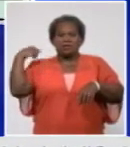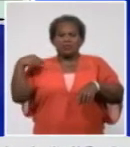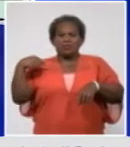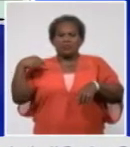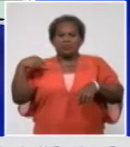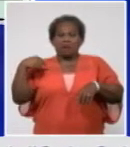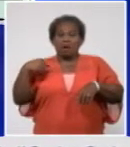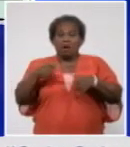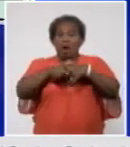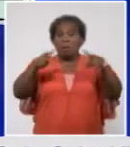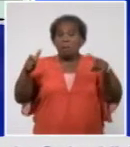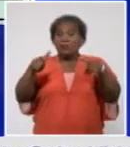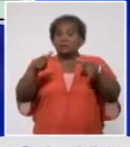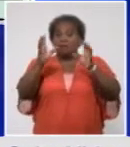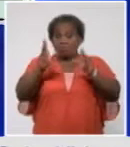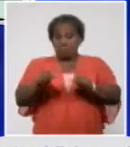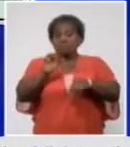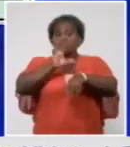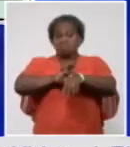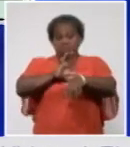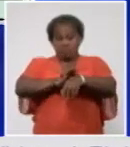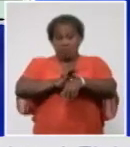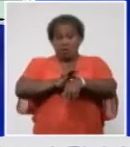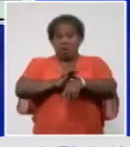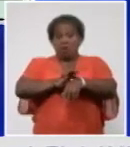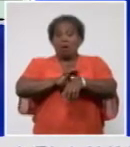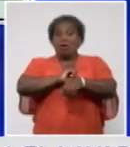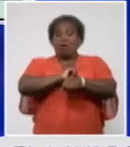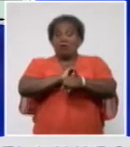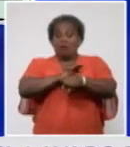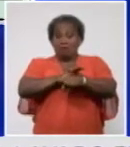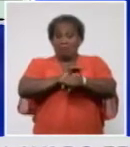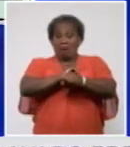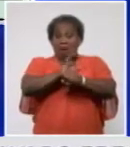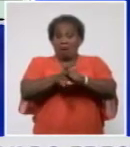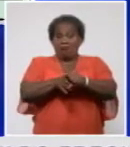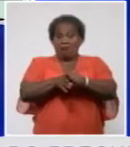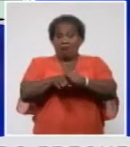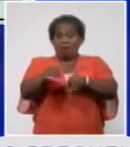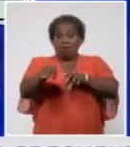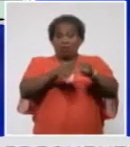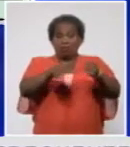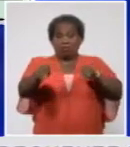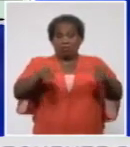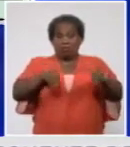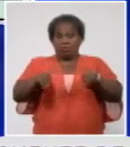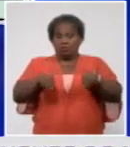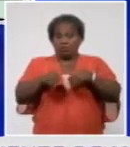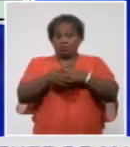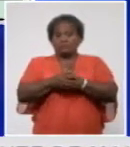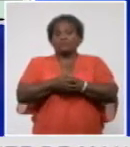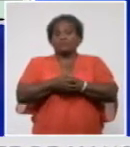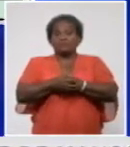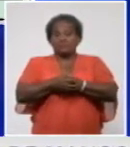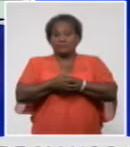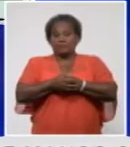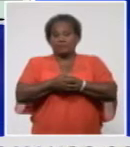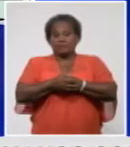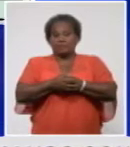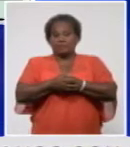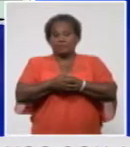results, but there's been an increase in cases. There are 14 transmission events detected in this